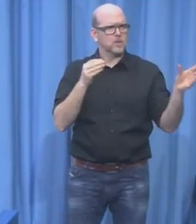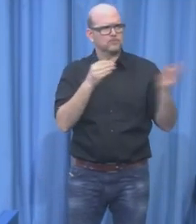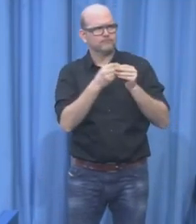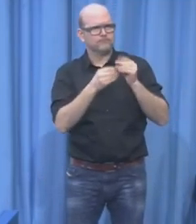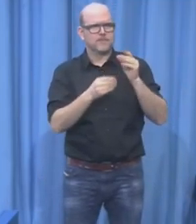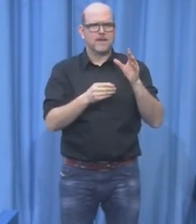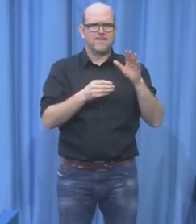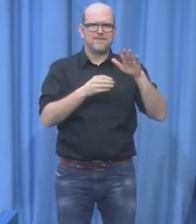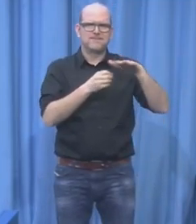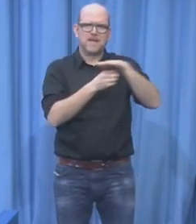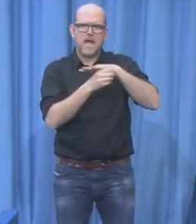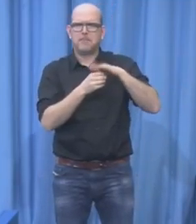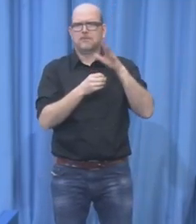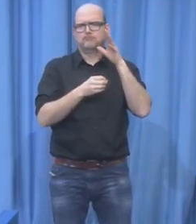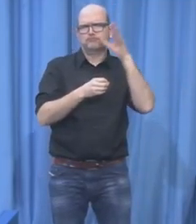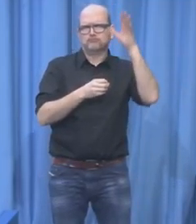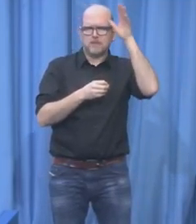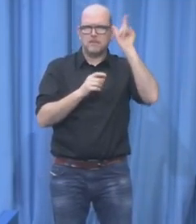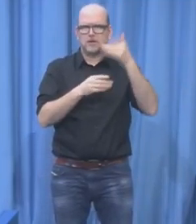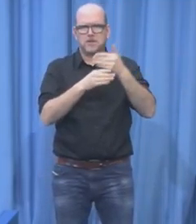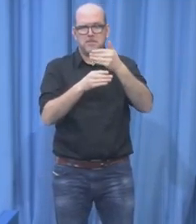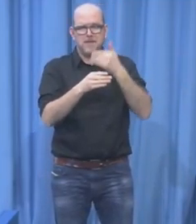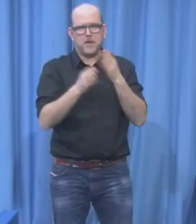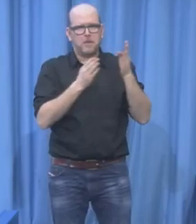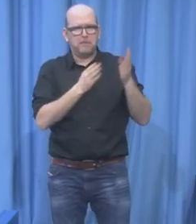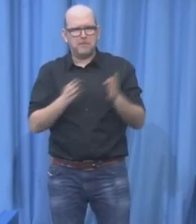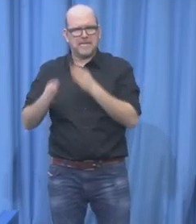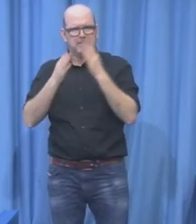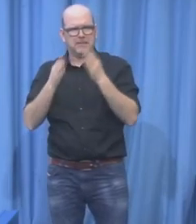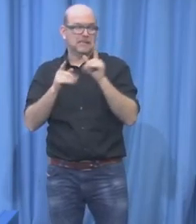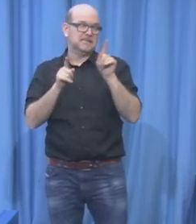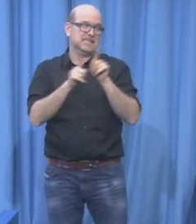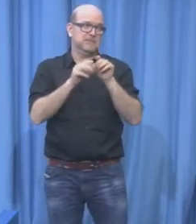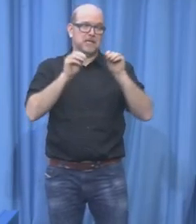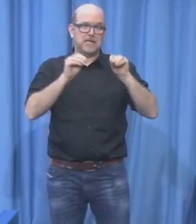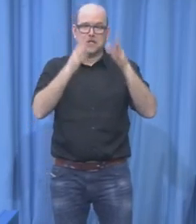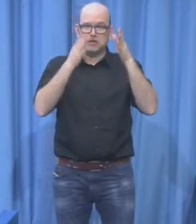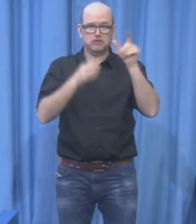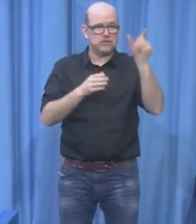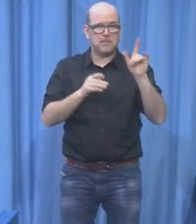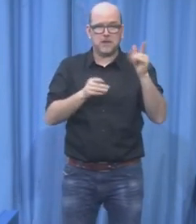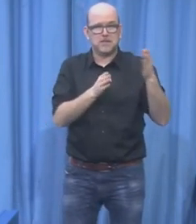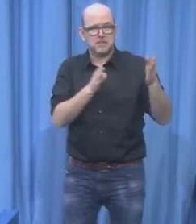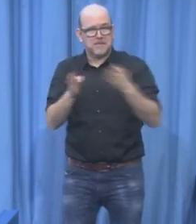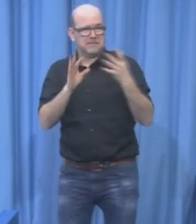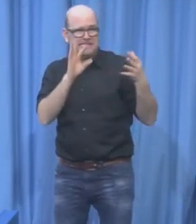and the teachers in the schools work really closely with our program as well.